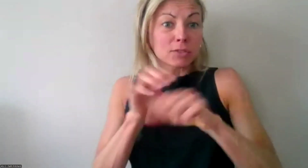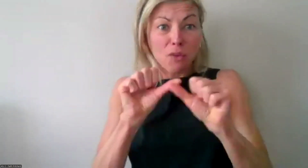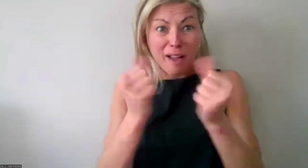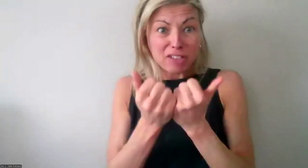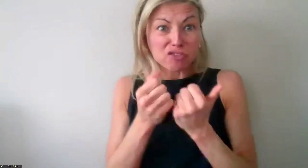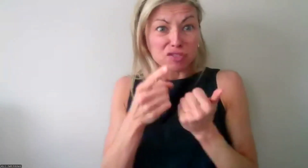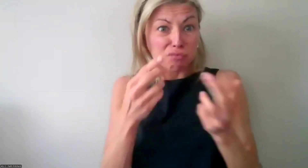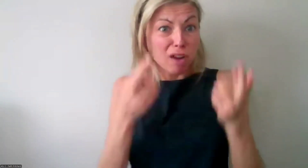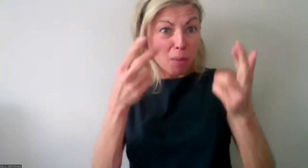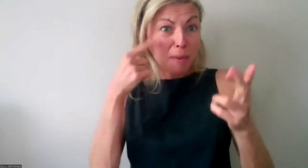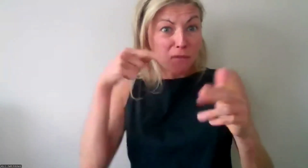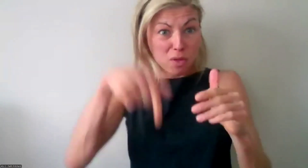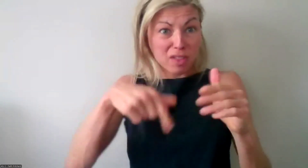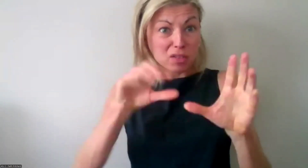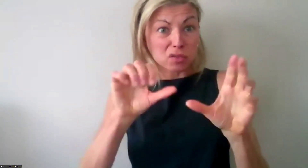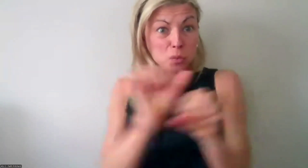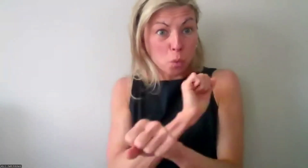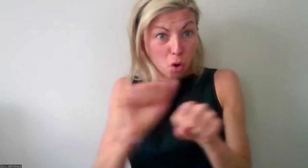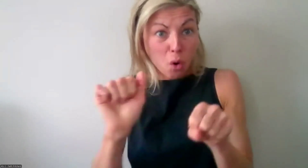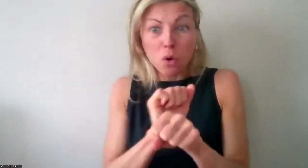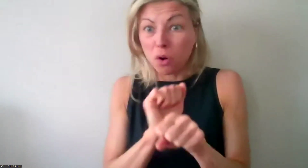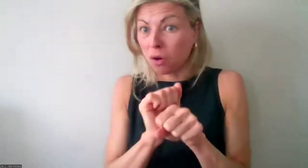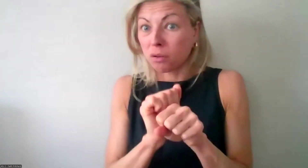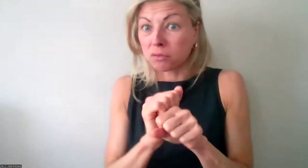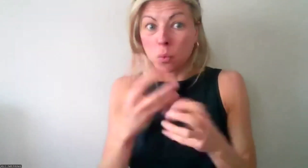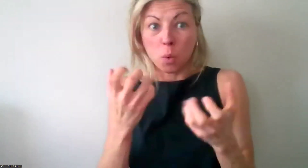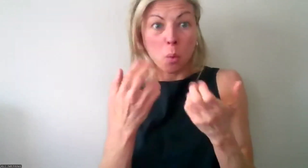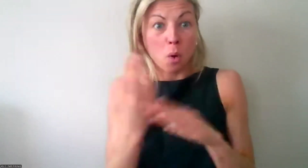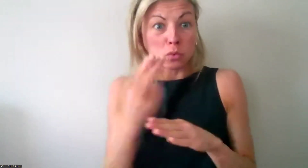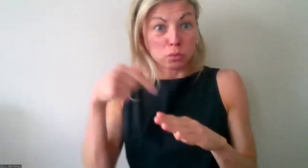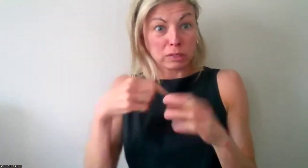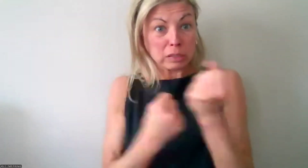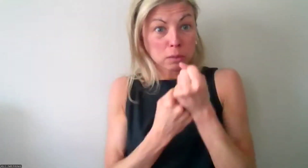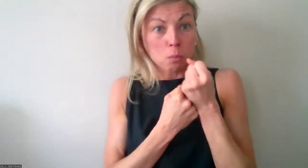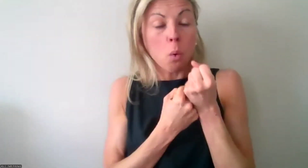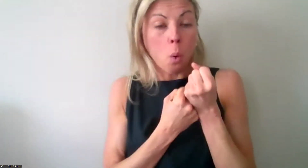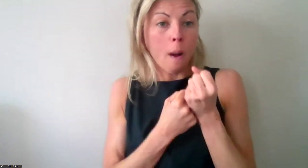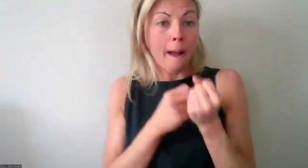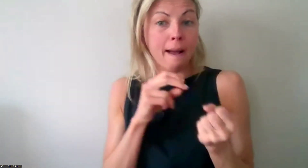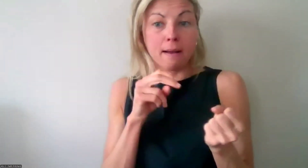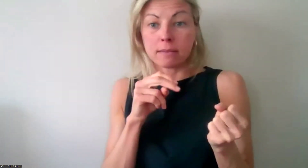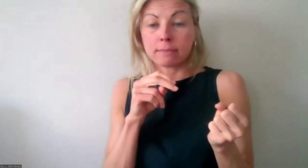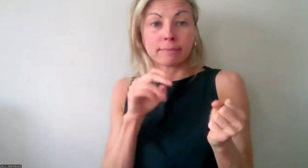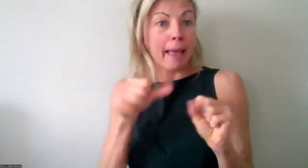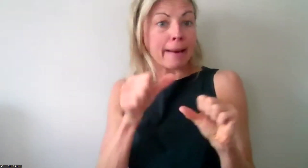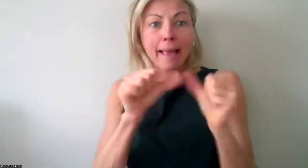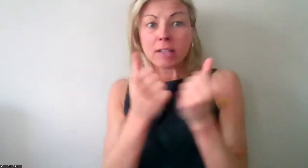for this work, we obviously want to use the support of entities that have